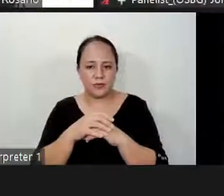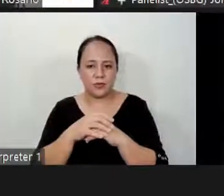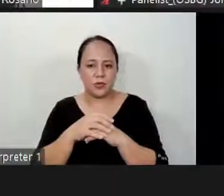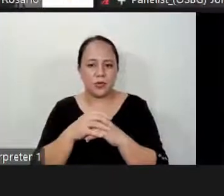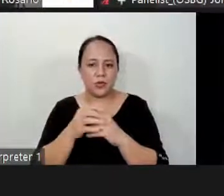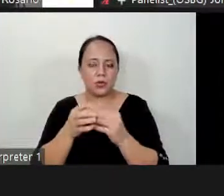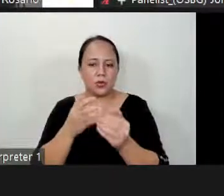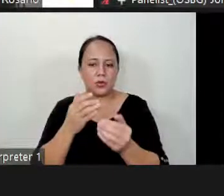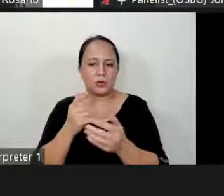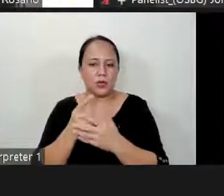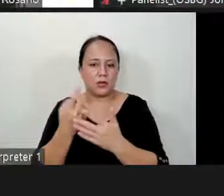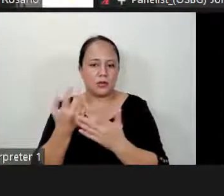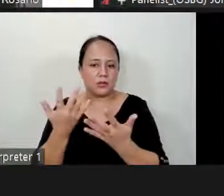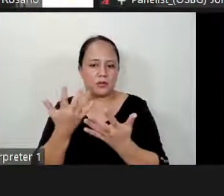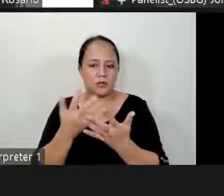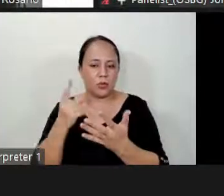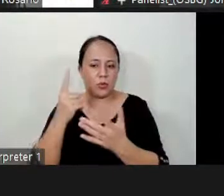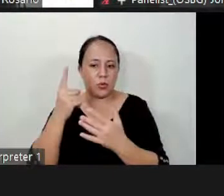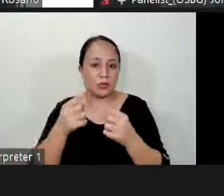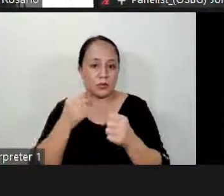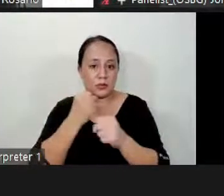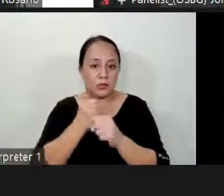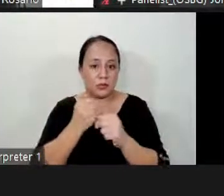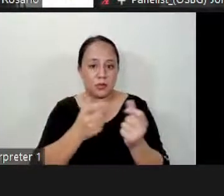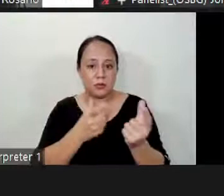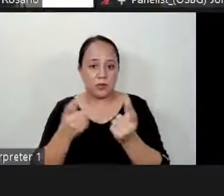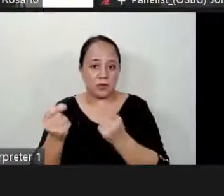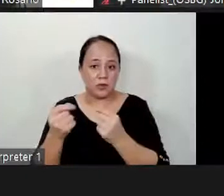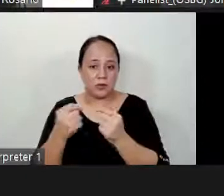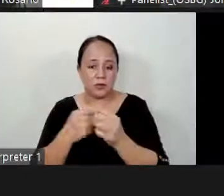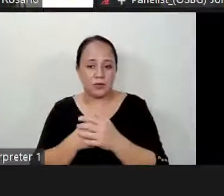in a one year implementation,